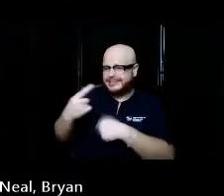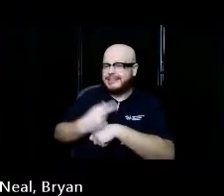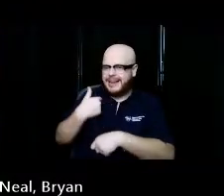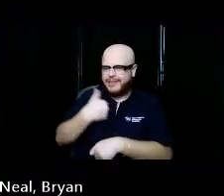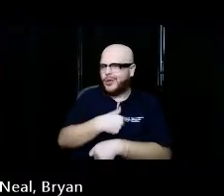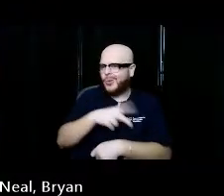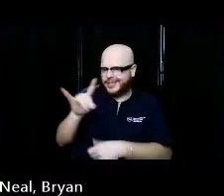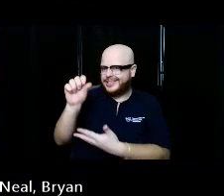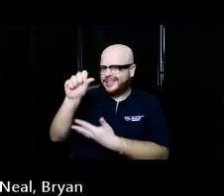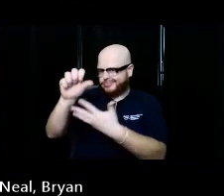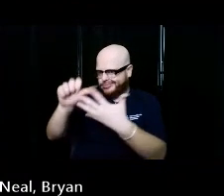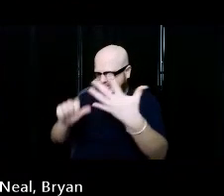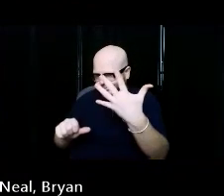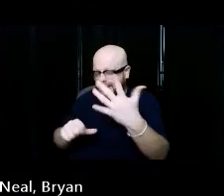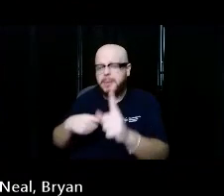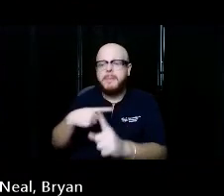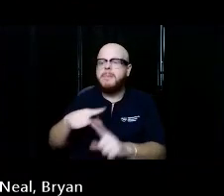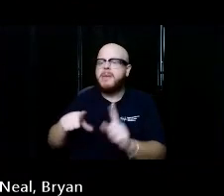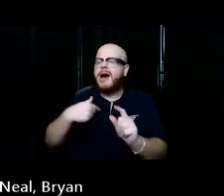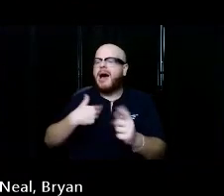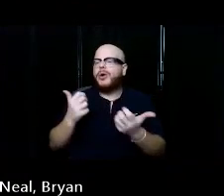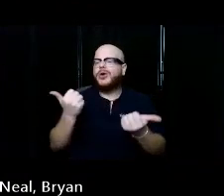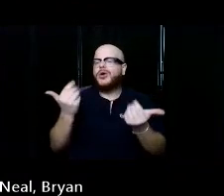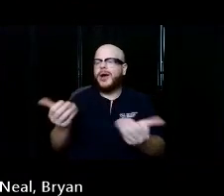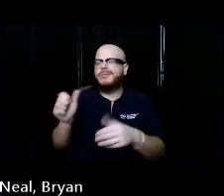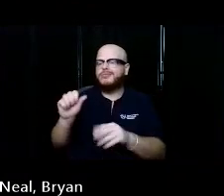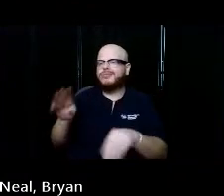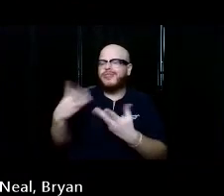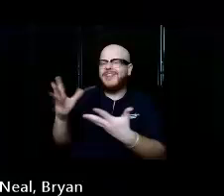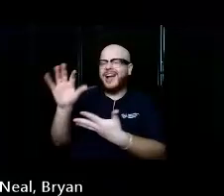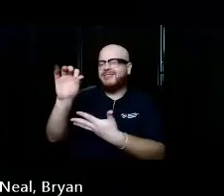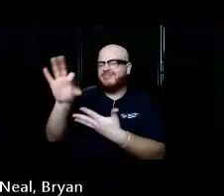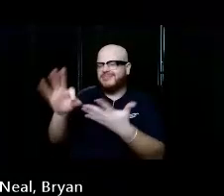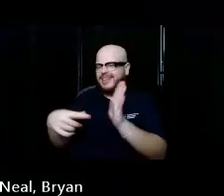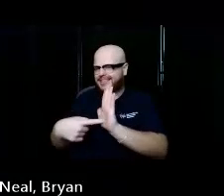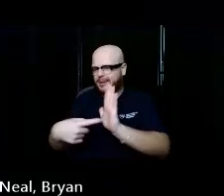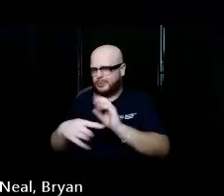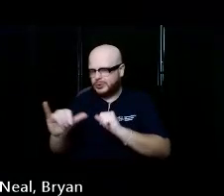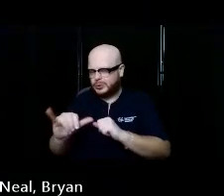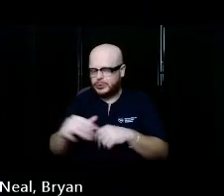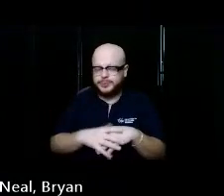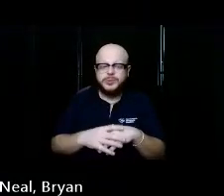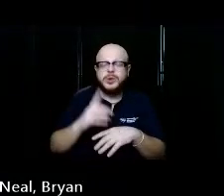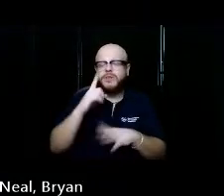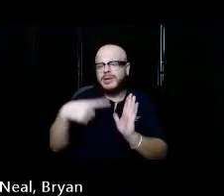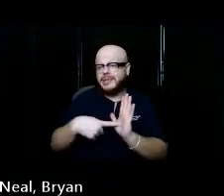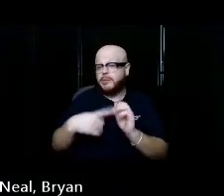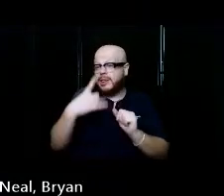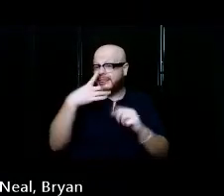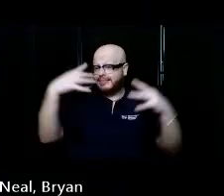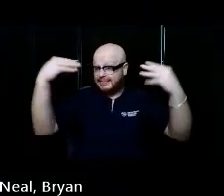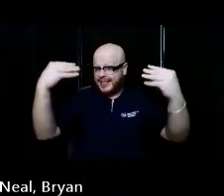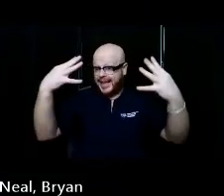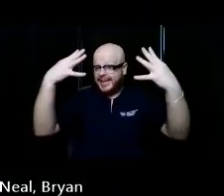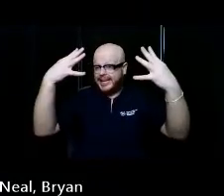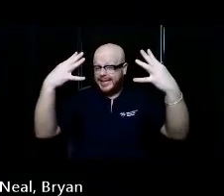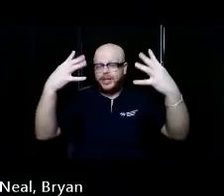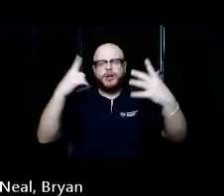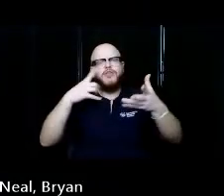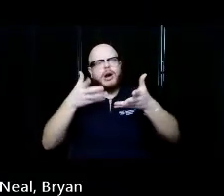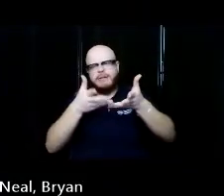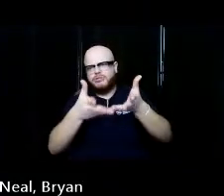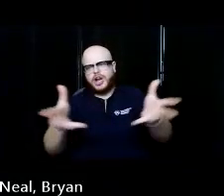examples of things you could think about for your environment. So when we think about lighting in general for everybody, a best